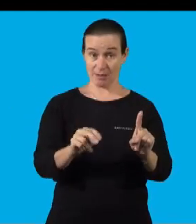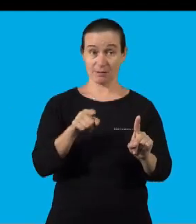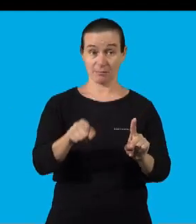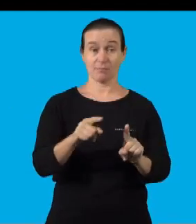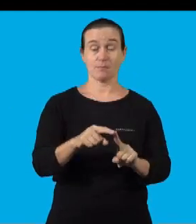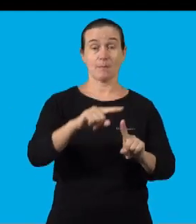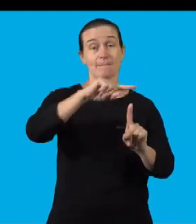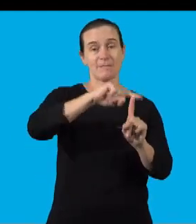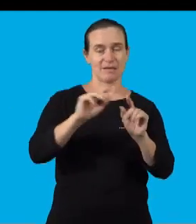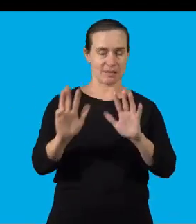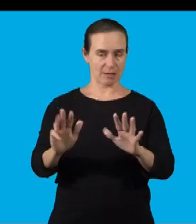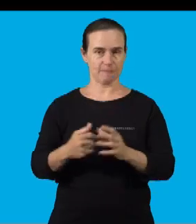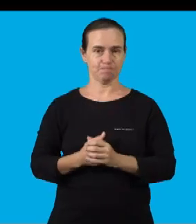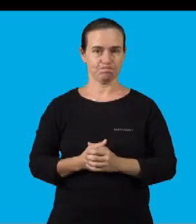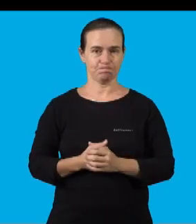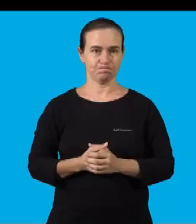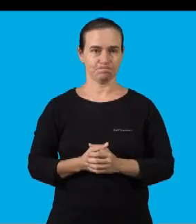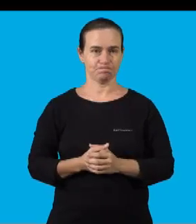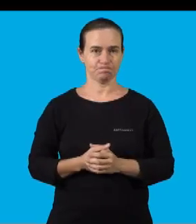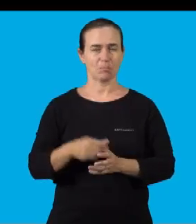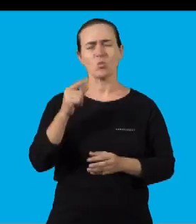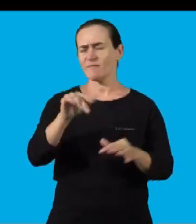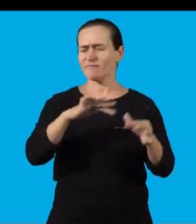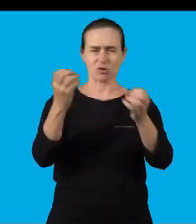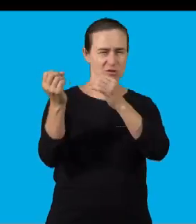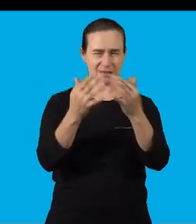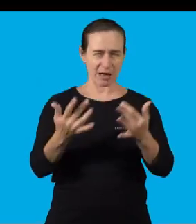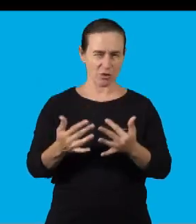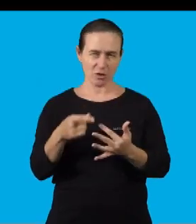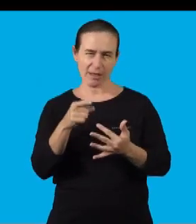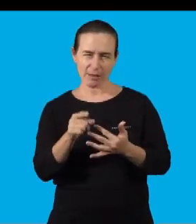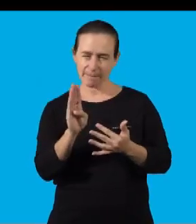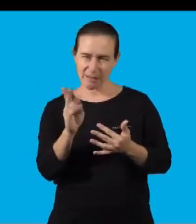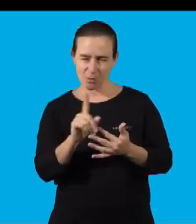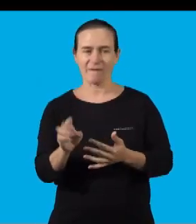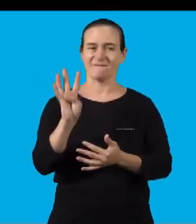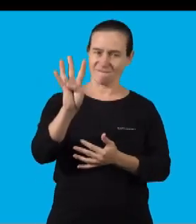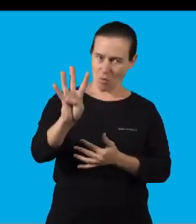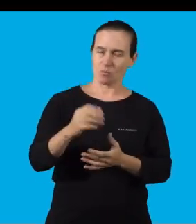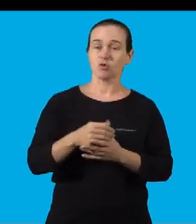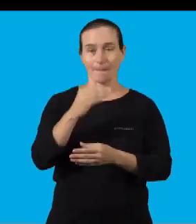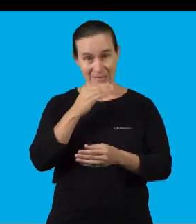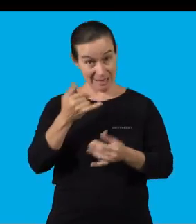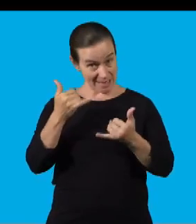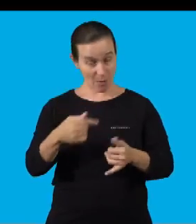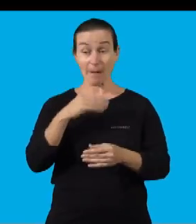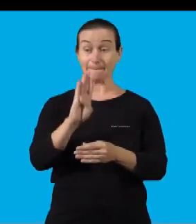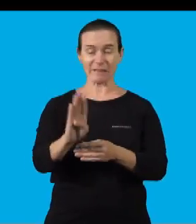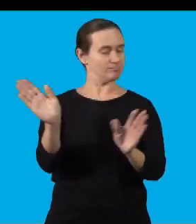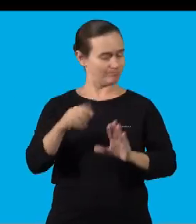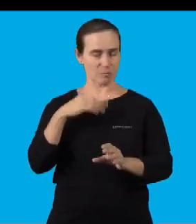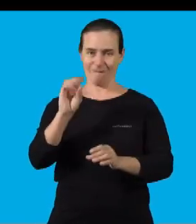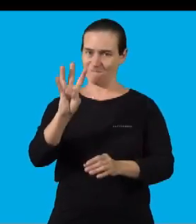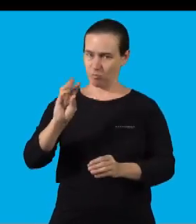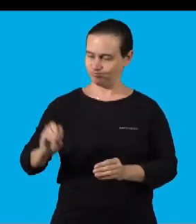4n plus 9. So you have calculated the value of b, it is 4. So please, moving forward, you must